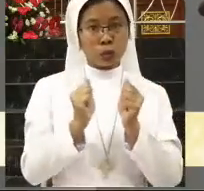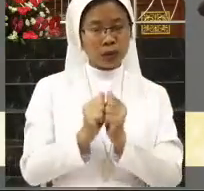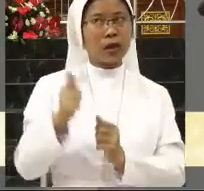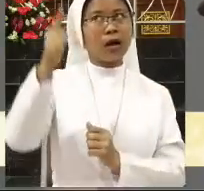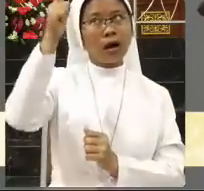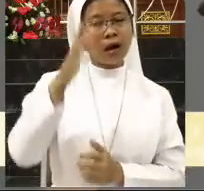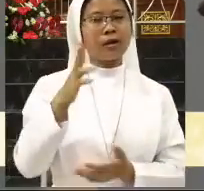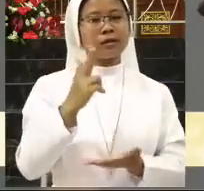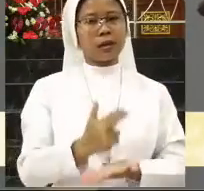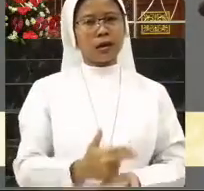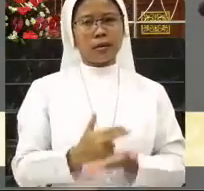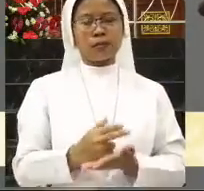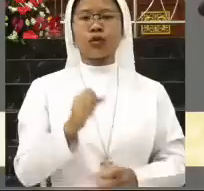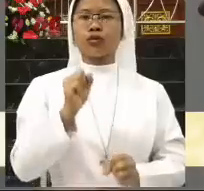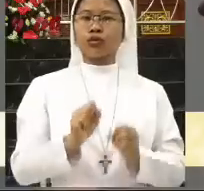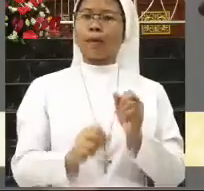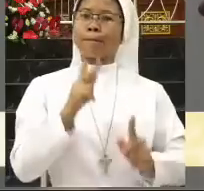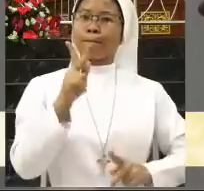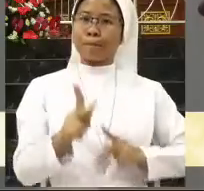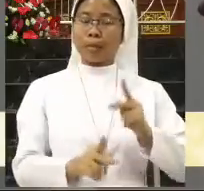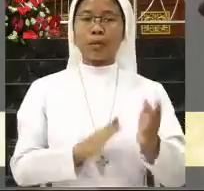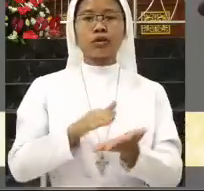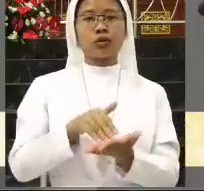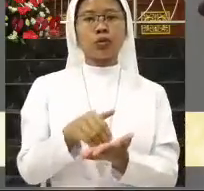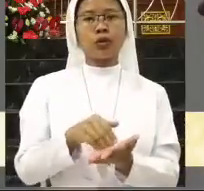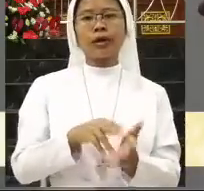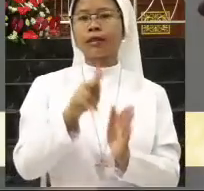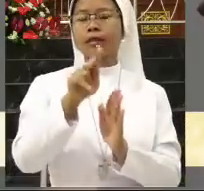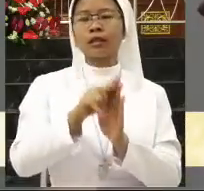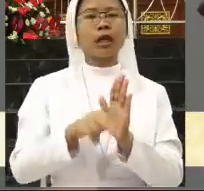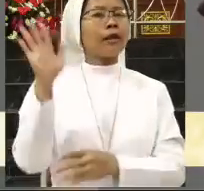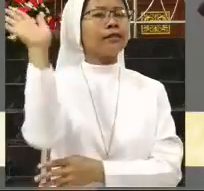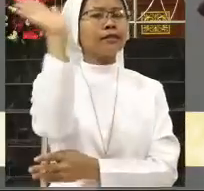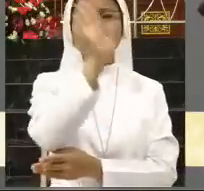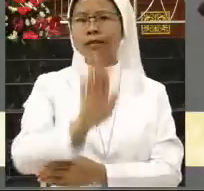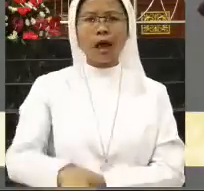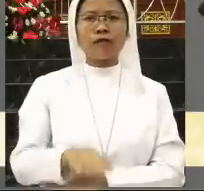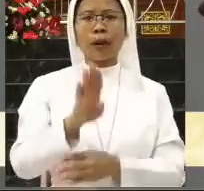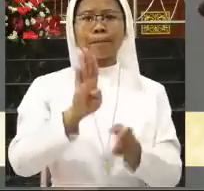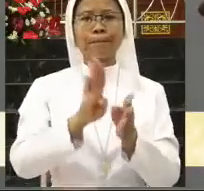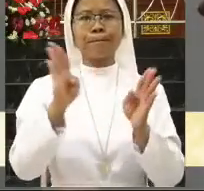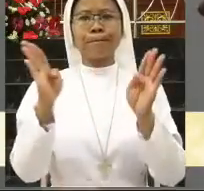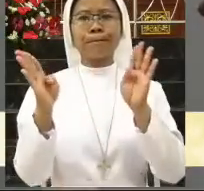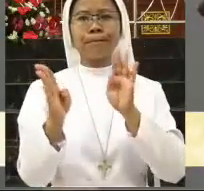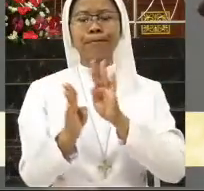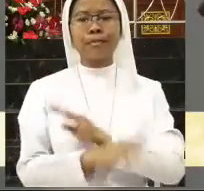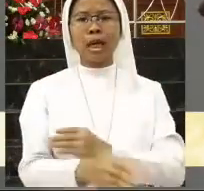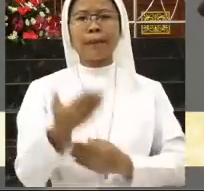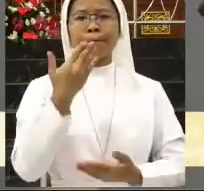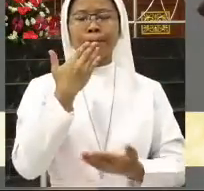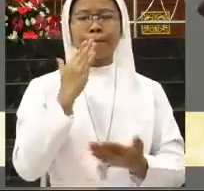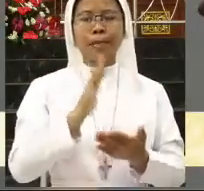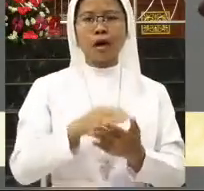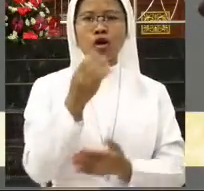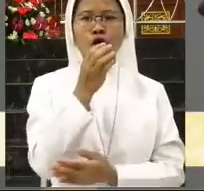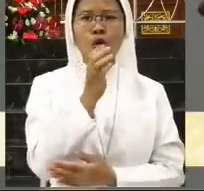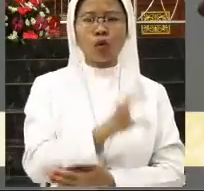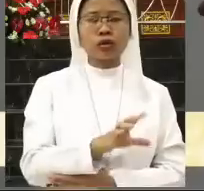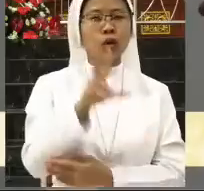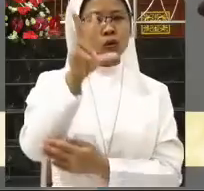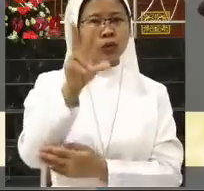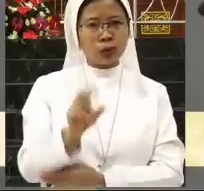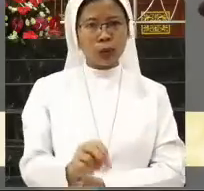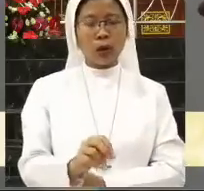Therefore, human frailty never becomes a curse to humanity, but in